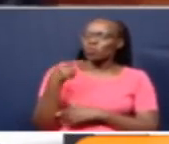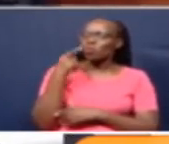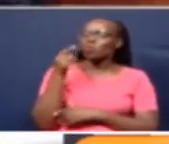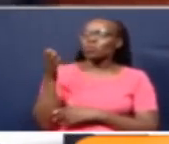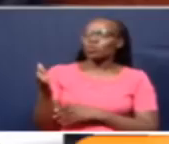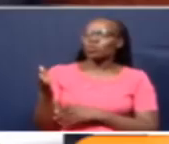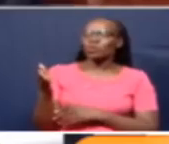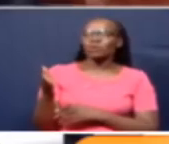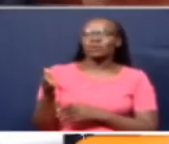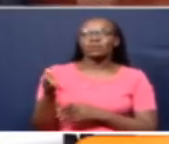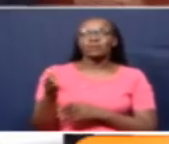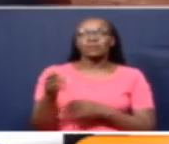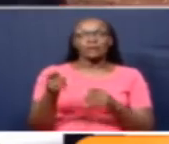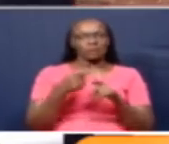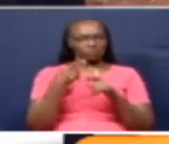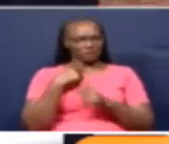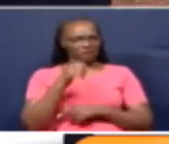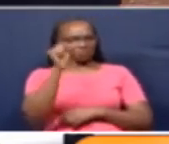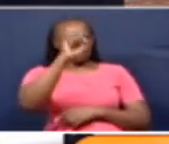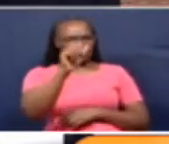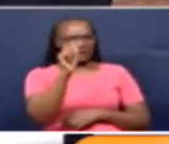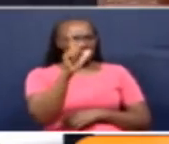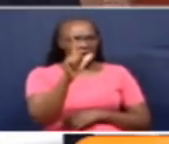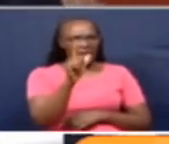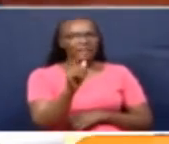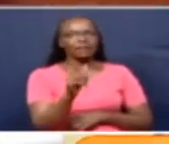Alabo, you know, Sammy Davis Jr. Ni nani?